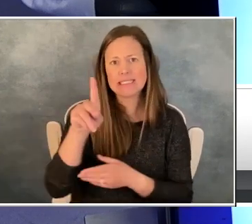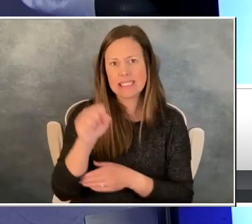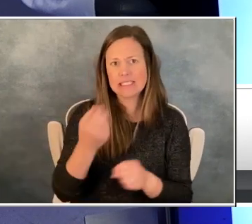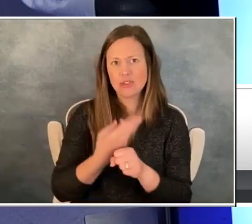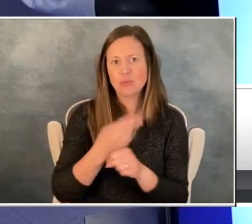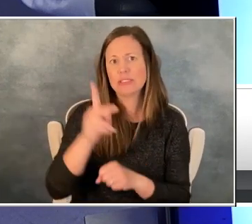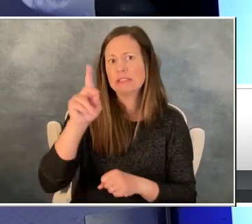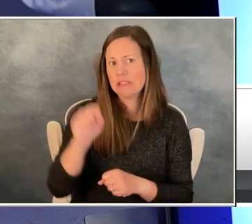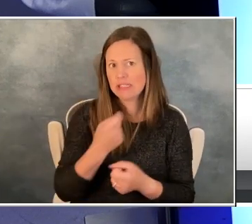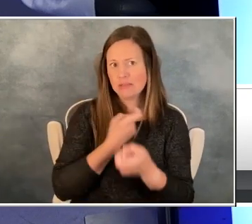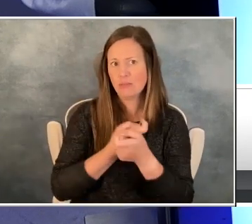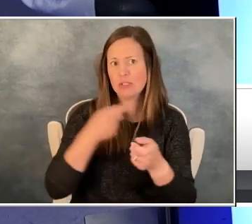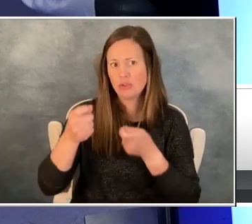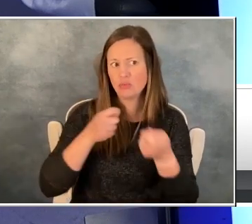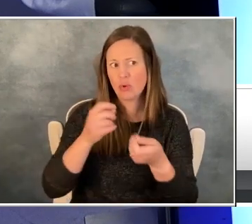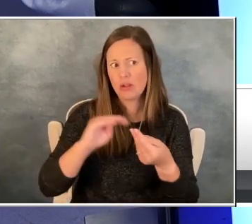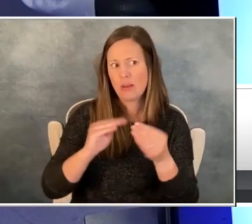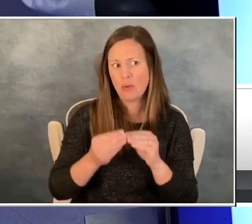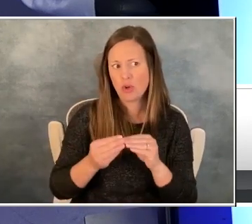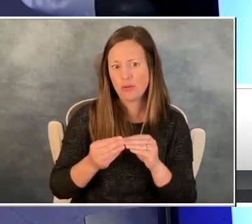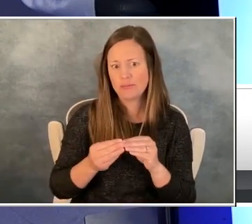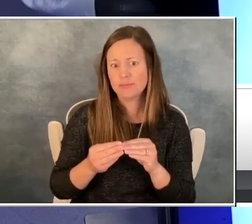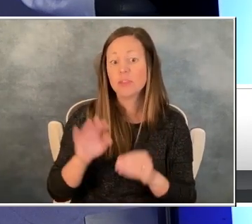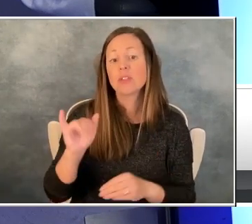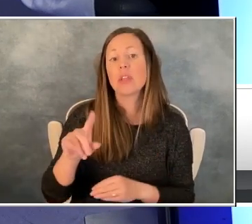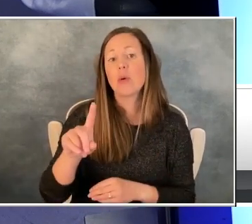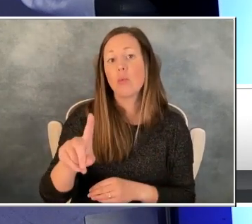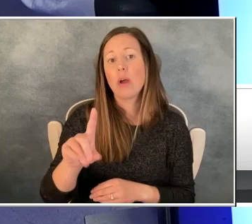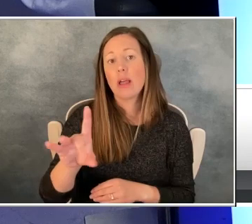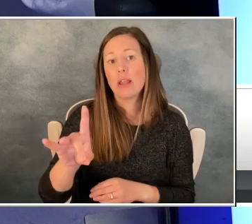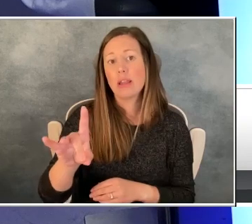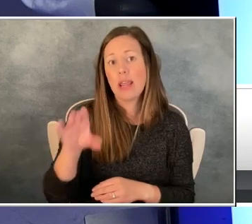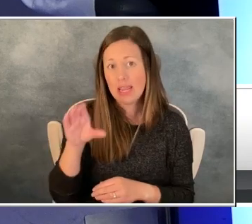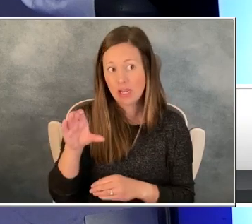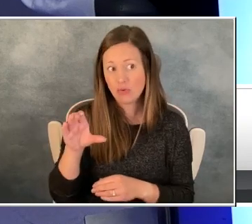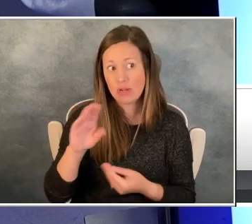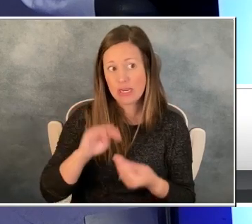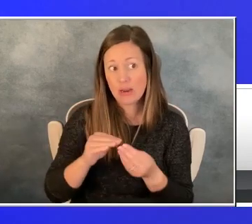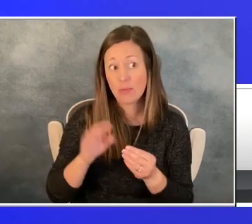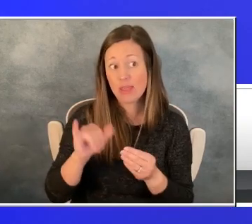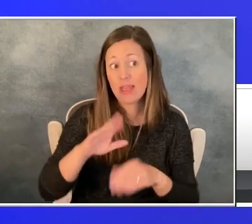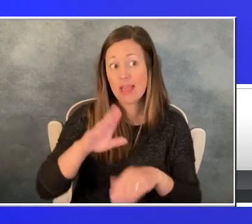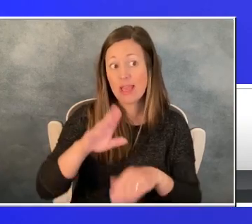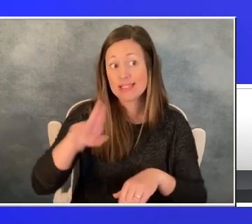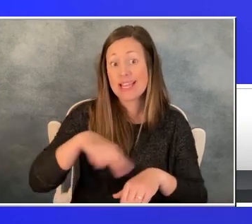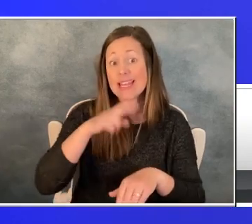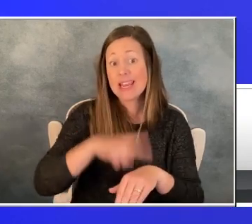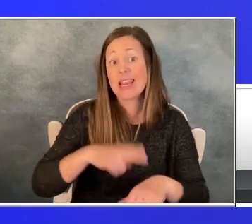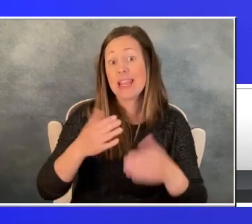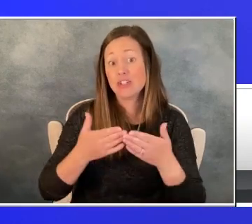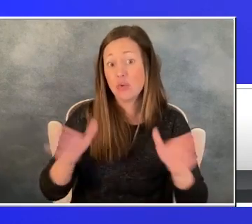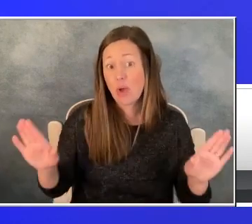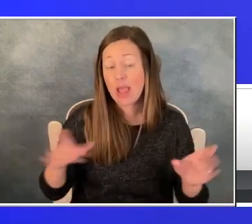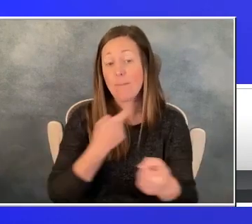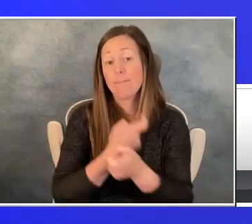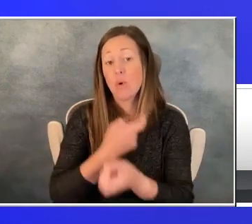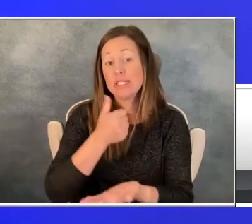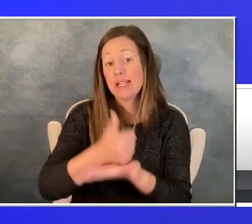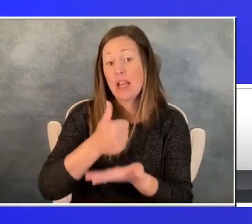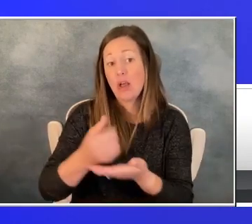control number? So that 1-800 number is the nationwide poison help number. Okay. And if you're in